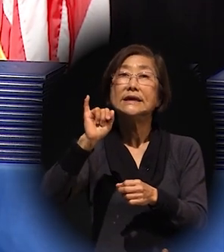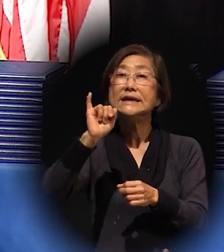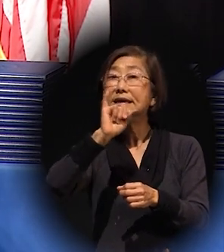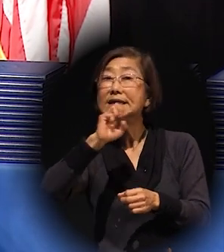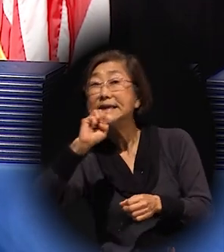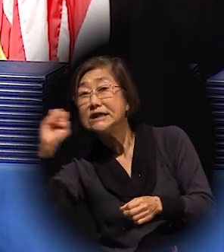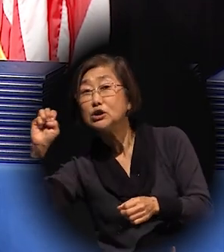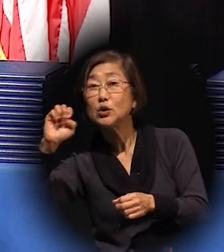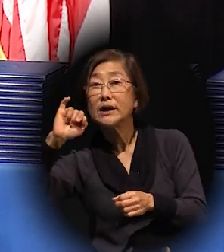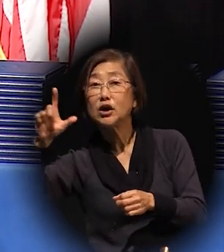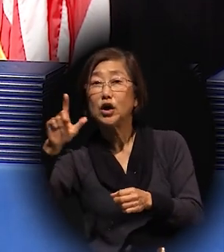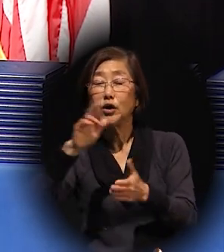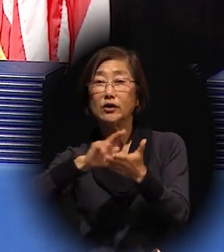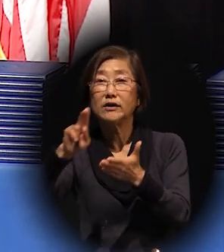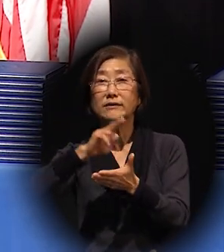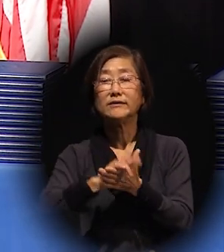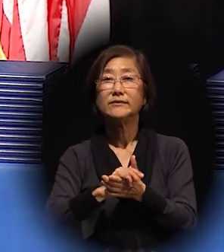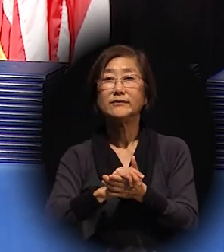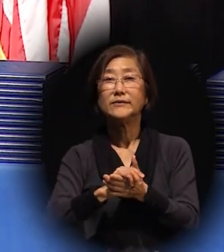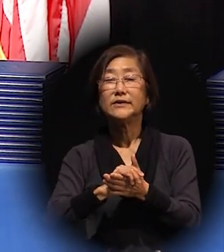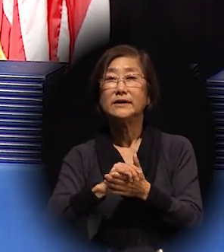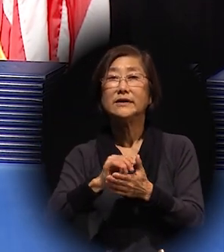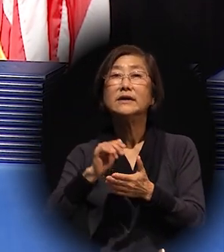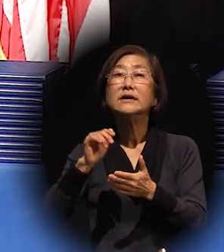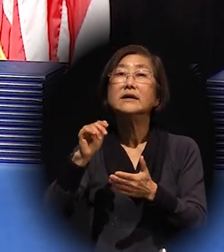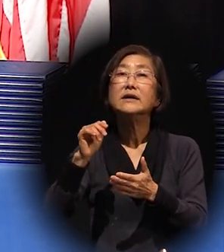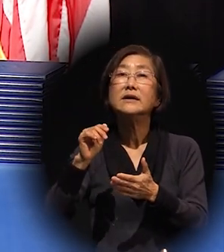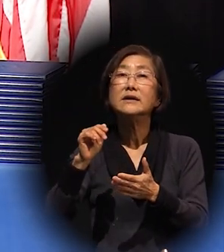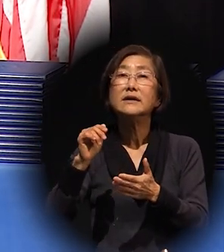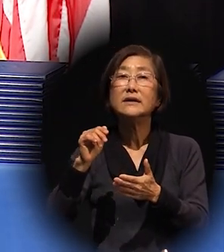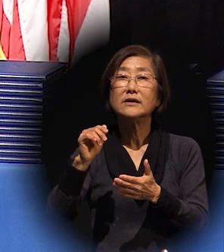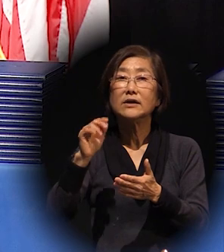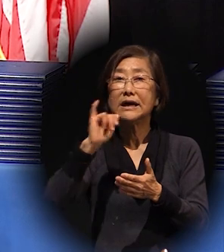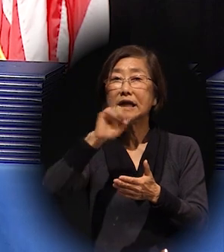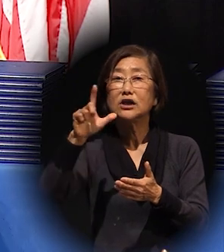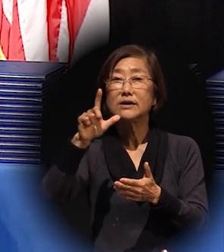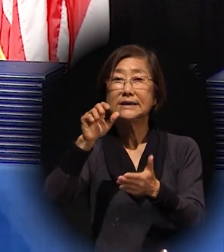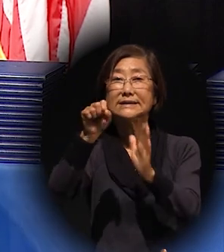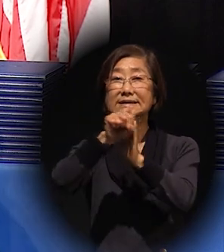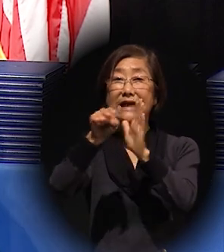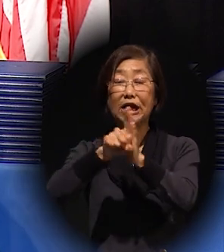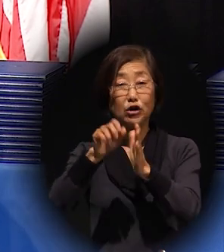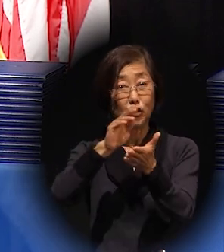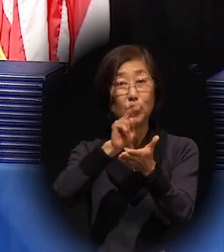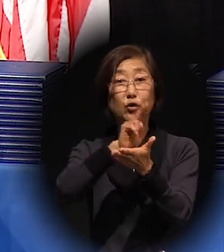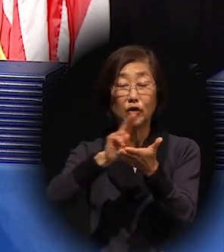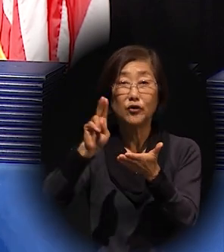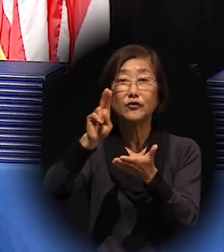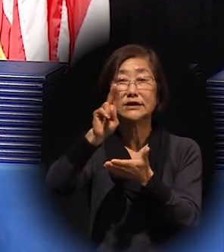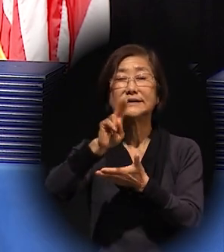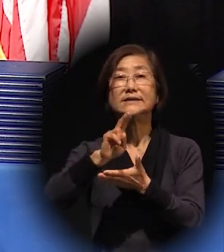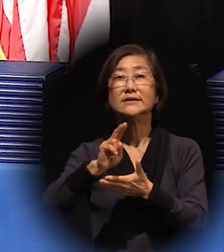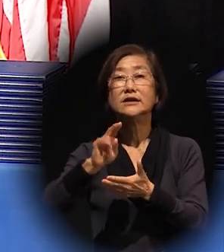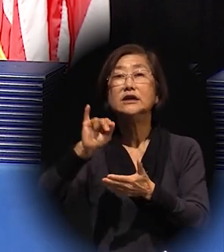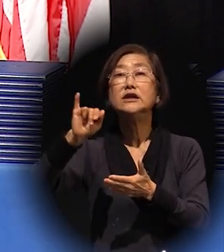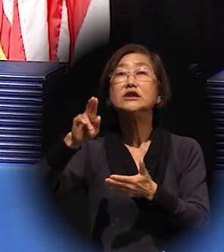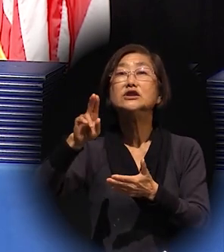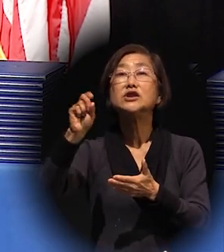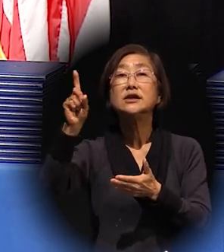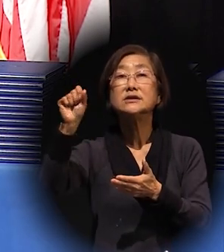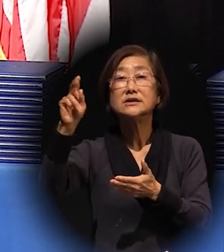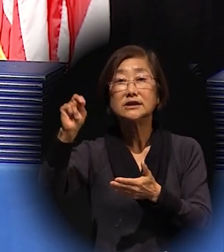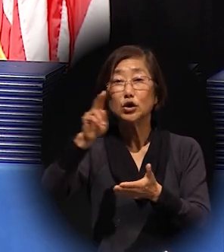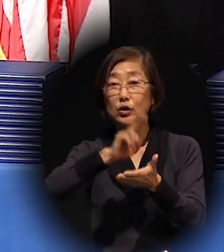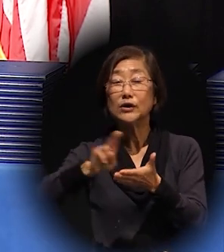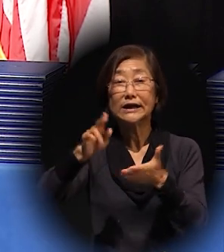Illinois University, Amherst University, Illinois State University,